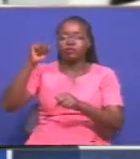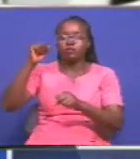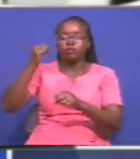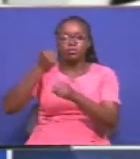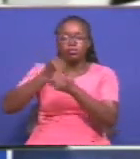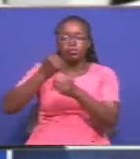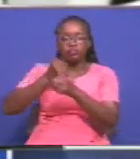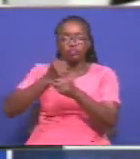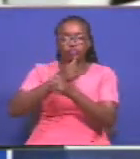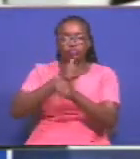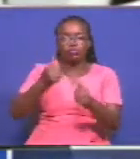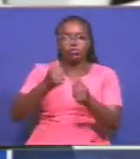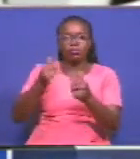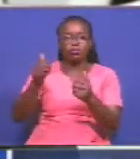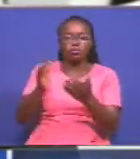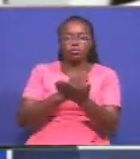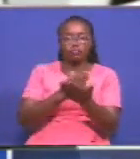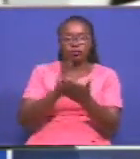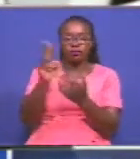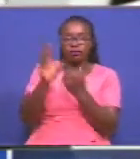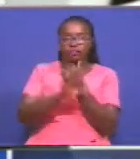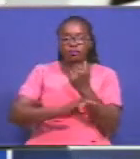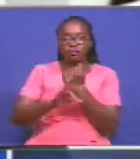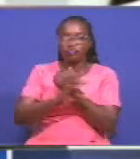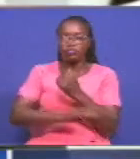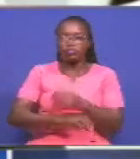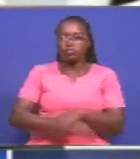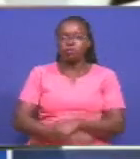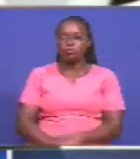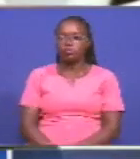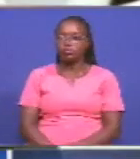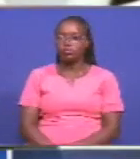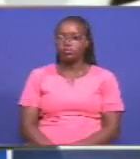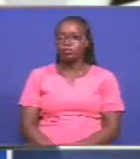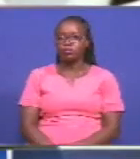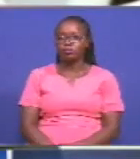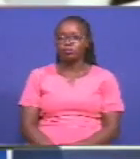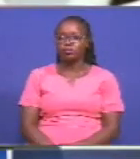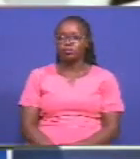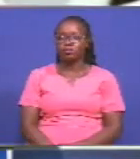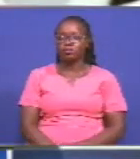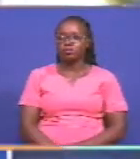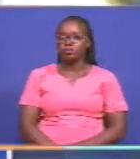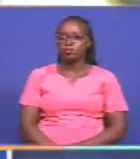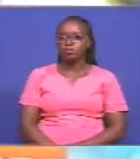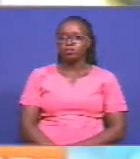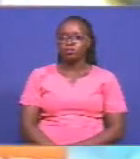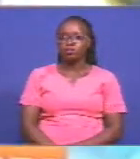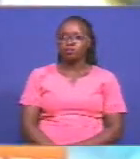trade between the two countries. Reporting for Channel One News, I'm Gladys Mongai.